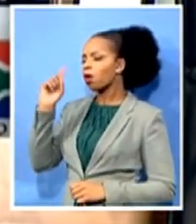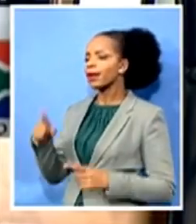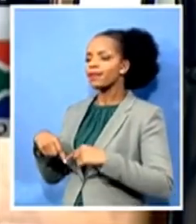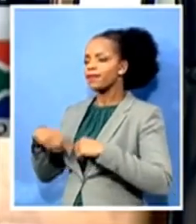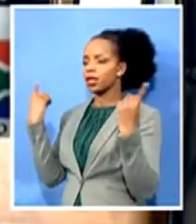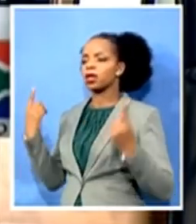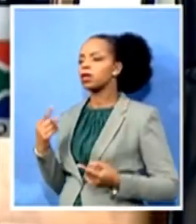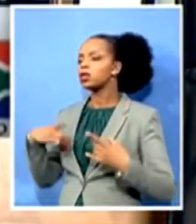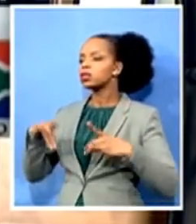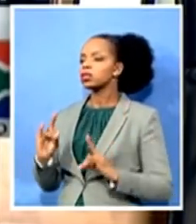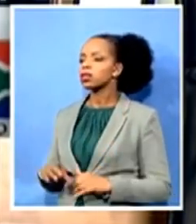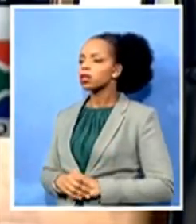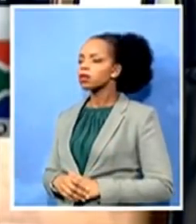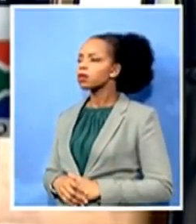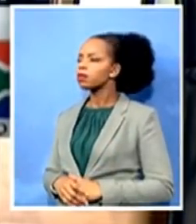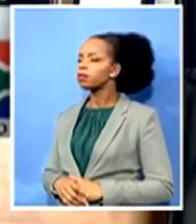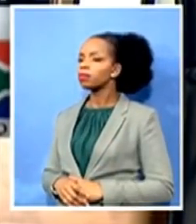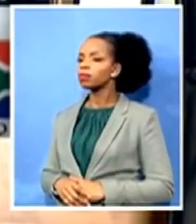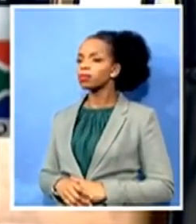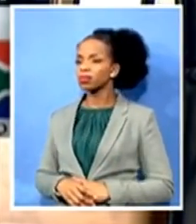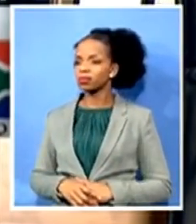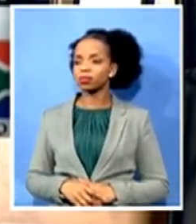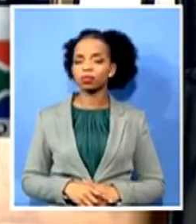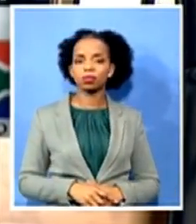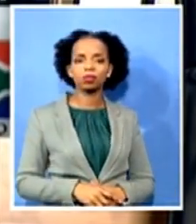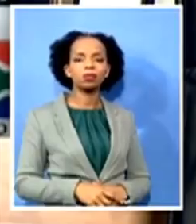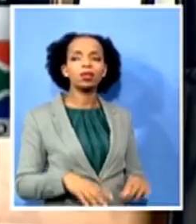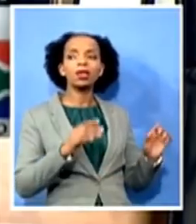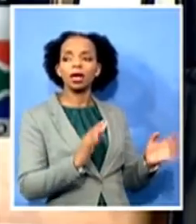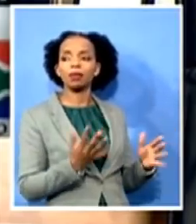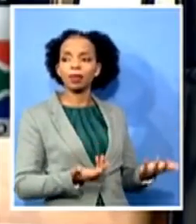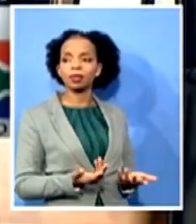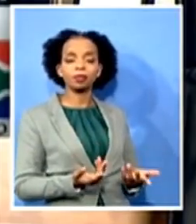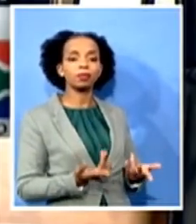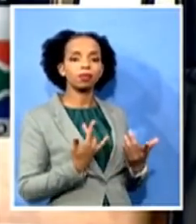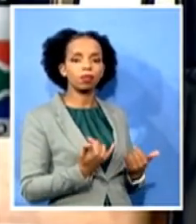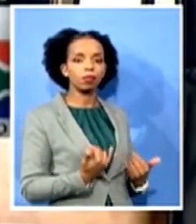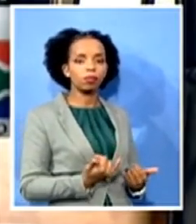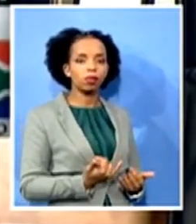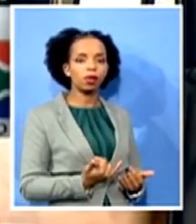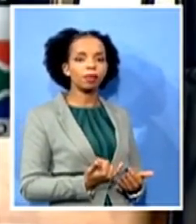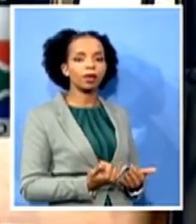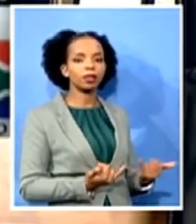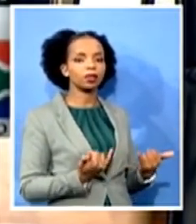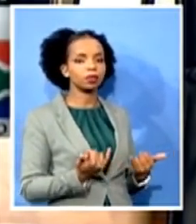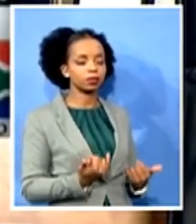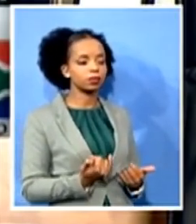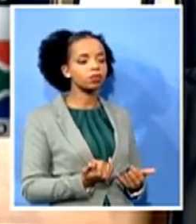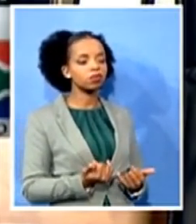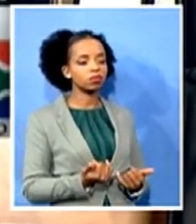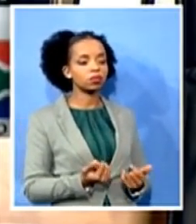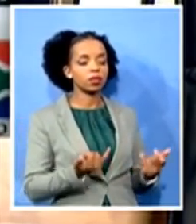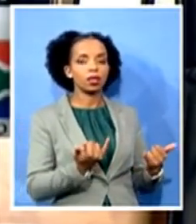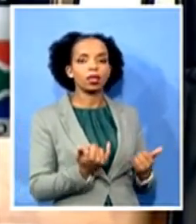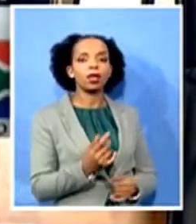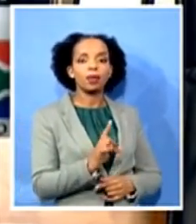How were they identified? And who identified them? On receipt of the